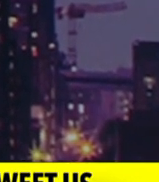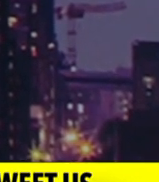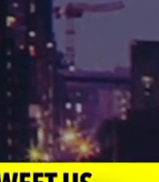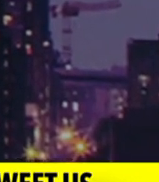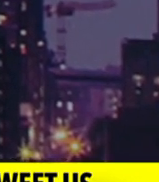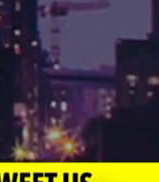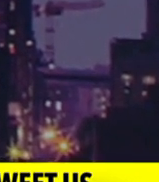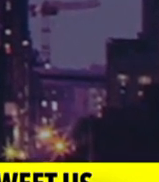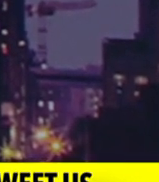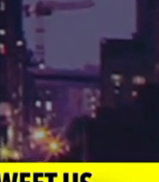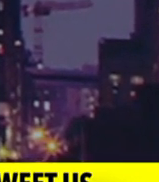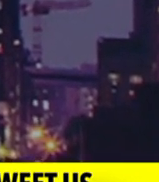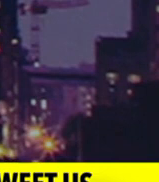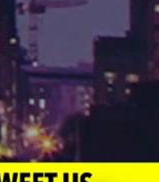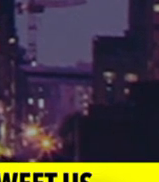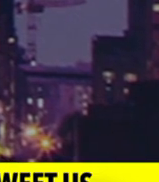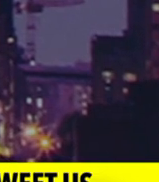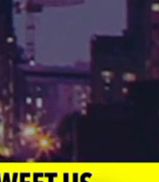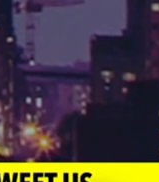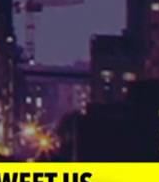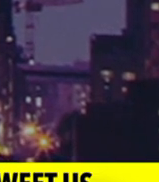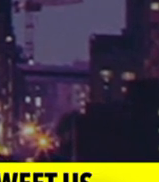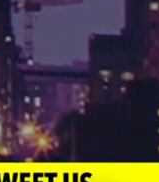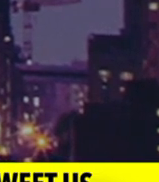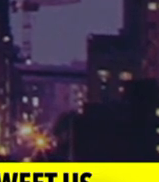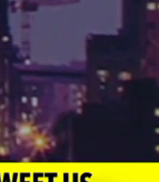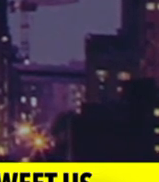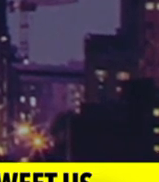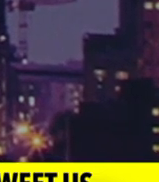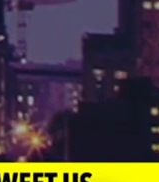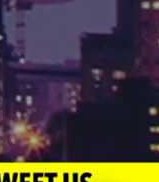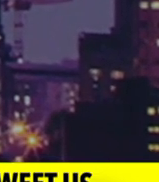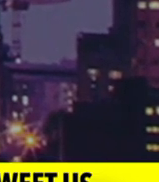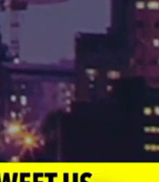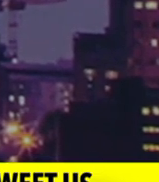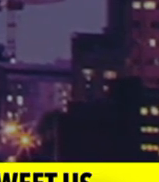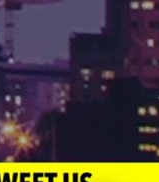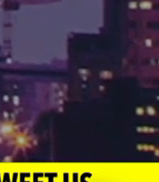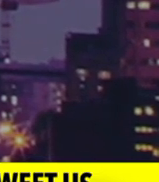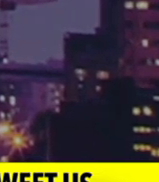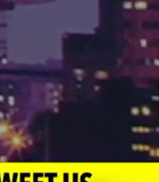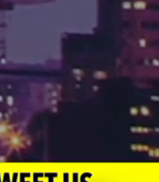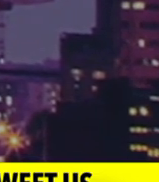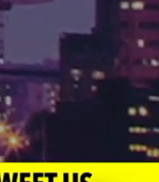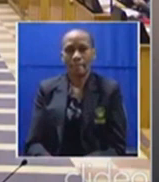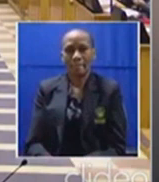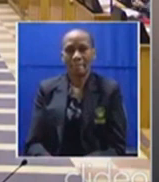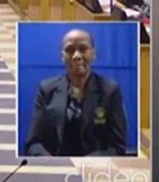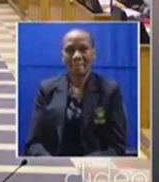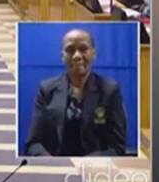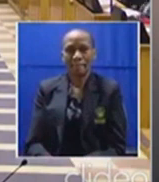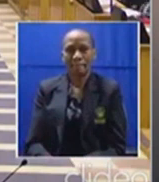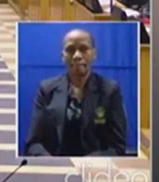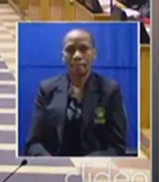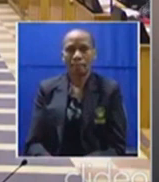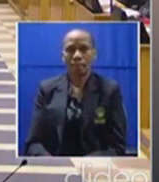that. And as we've said in our statements, all I ever did was, to meet people either at dinners and so forth.